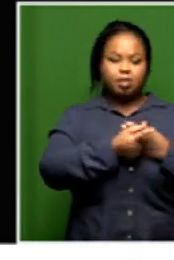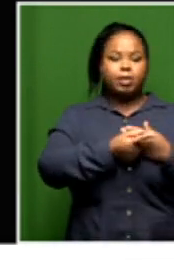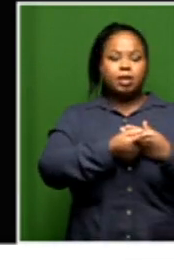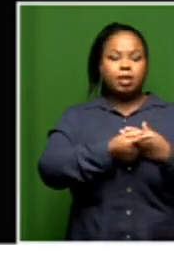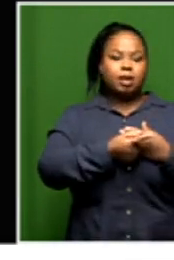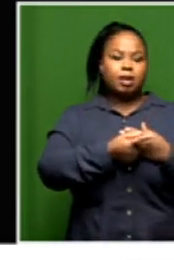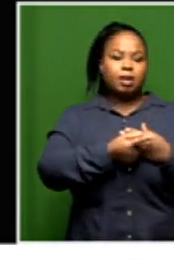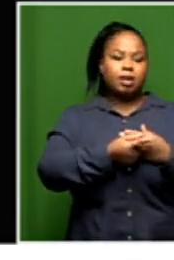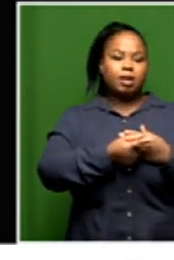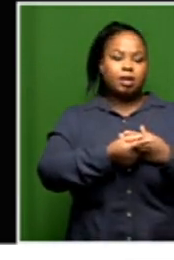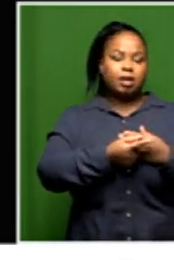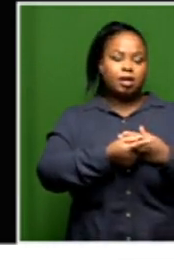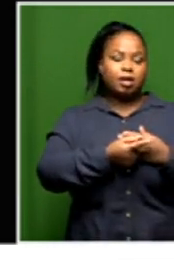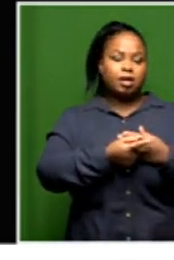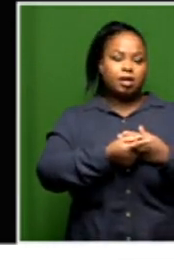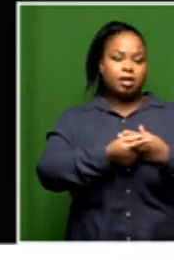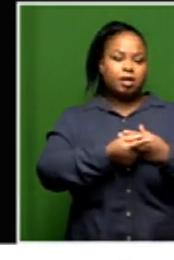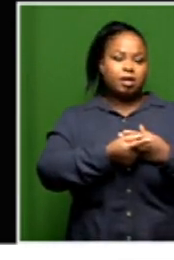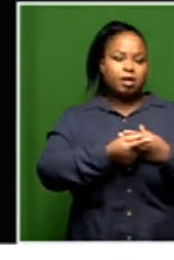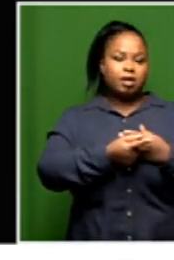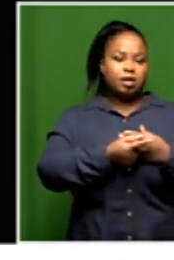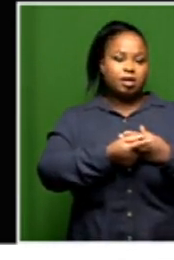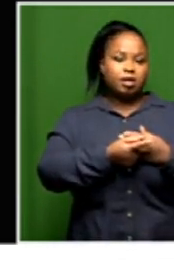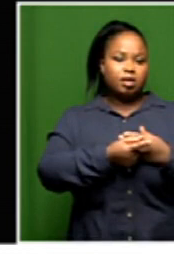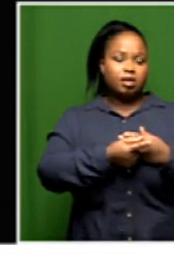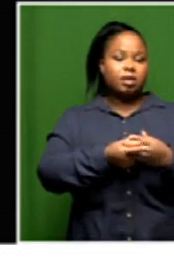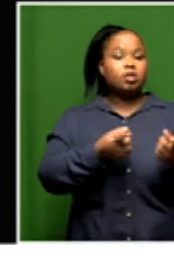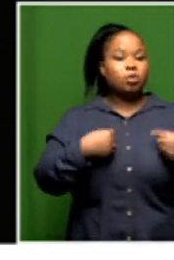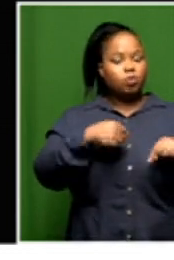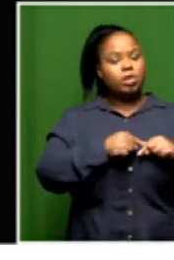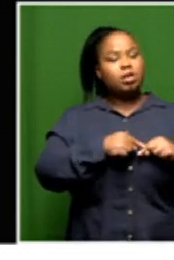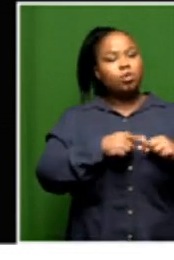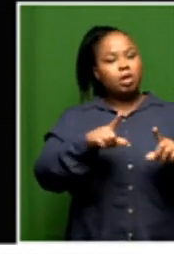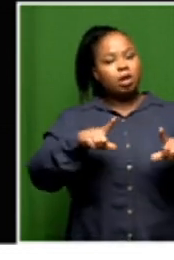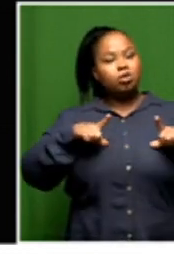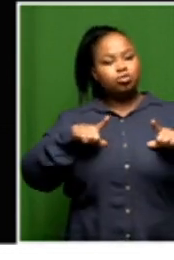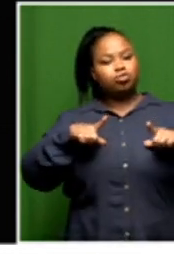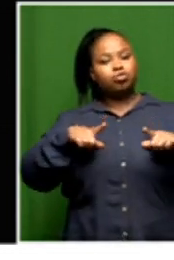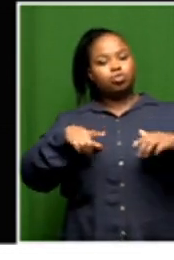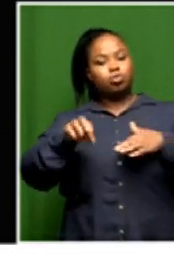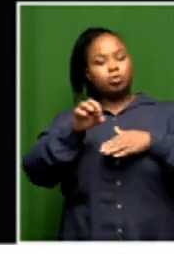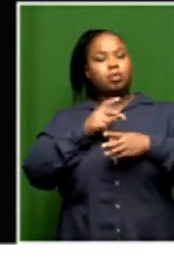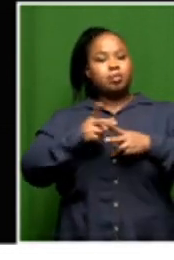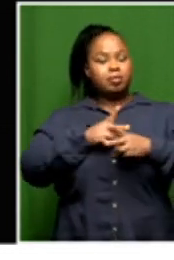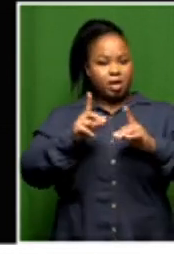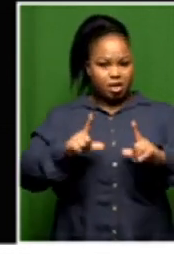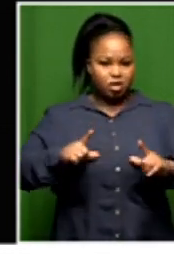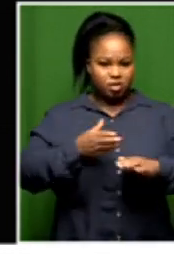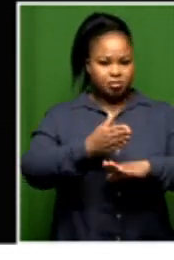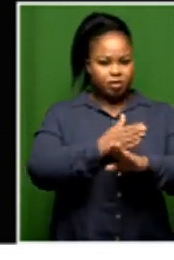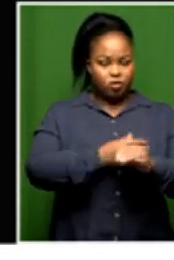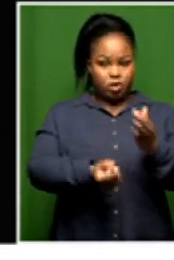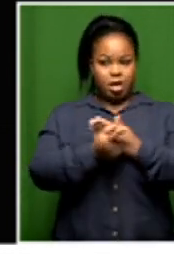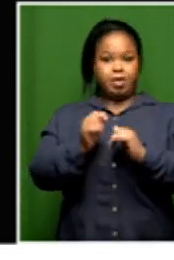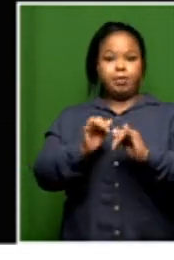would exercise and go through different contingency plans. It would appear to me that